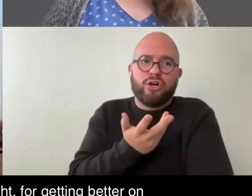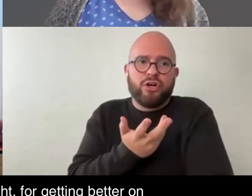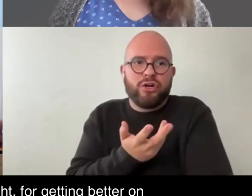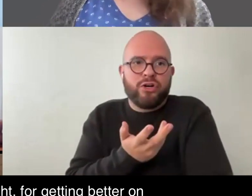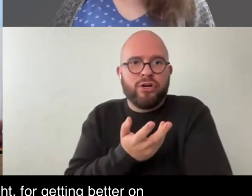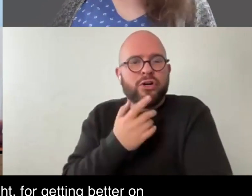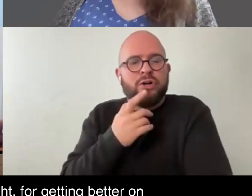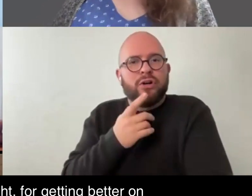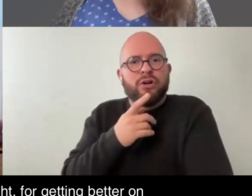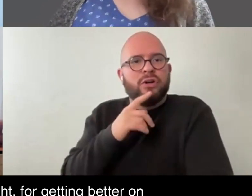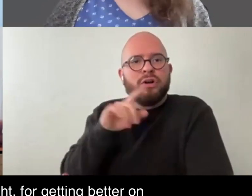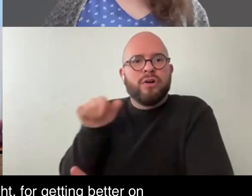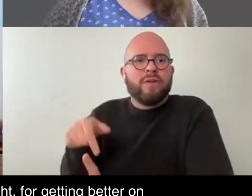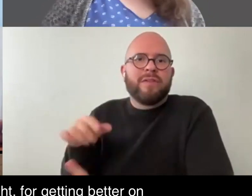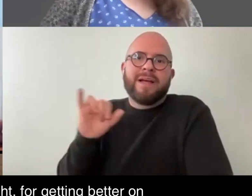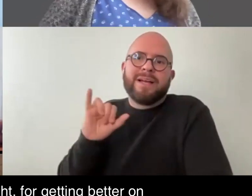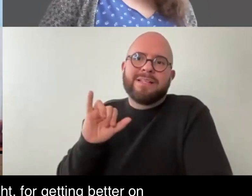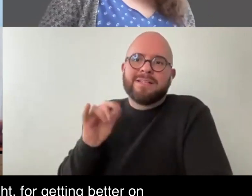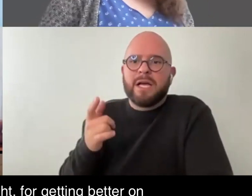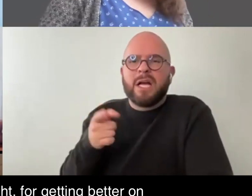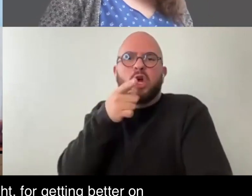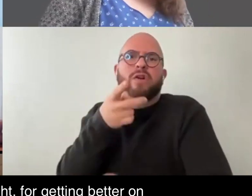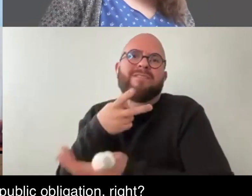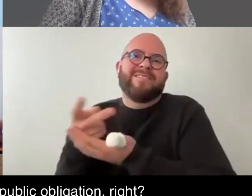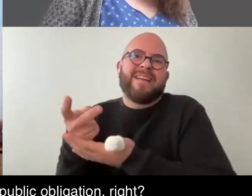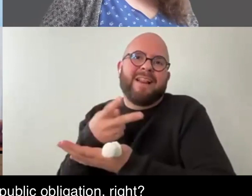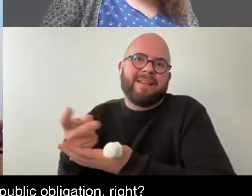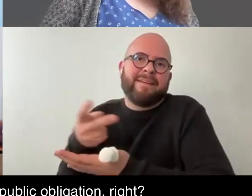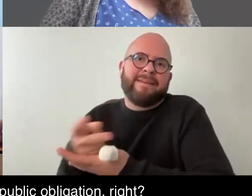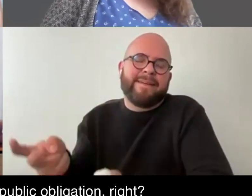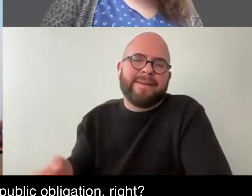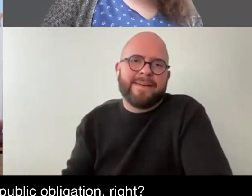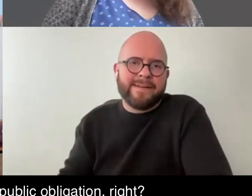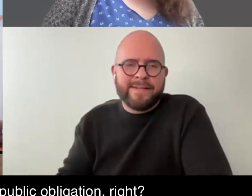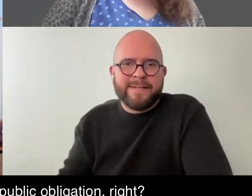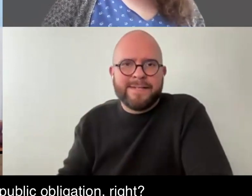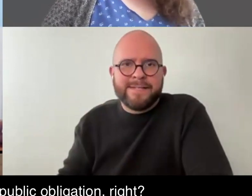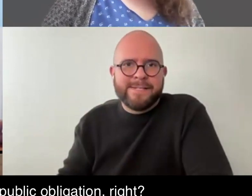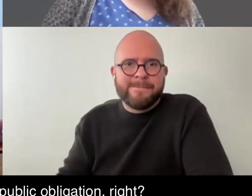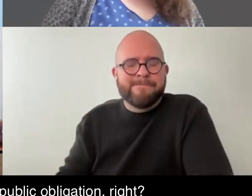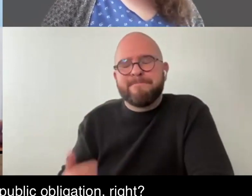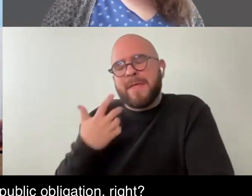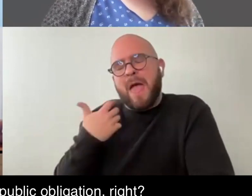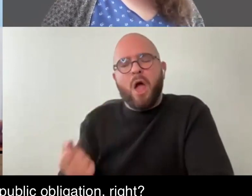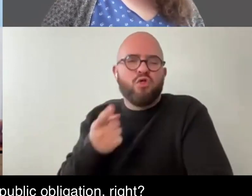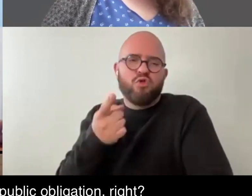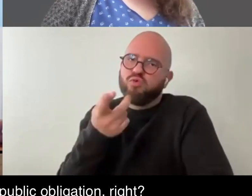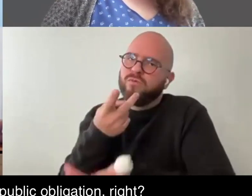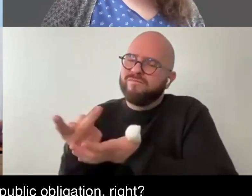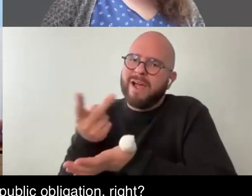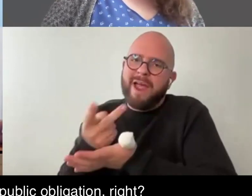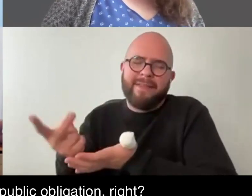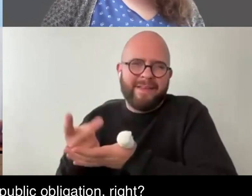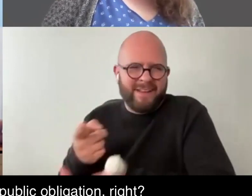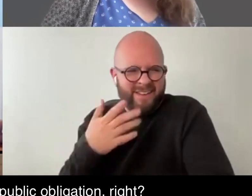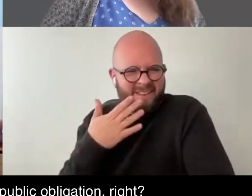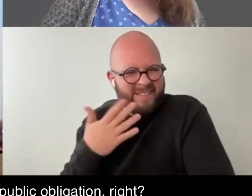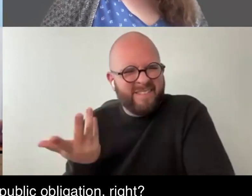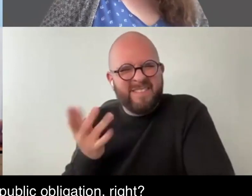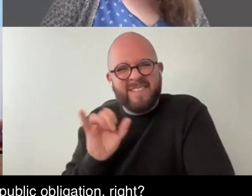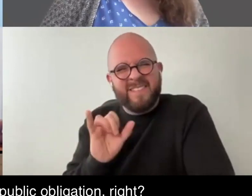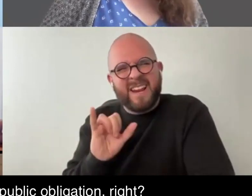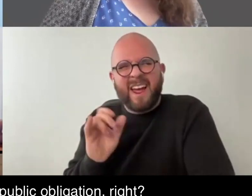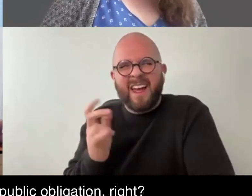like you're failing at health, like it's a, you know, like it's a